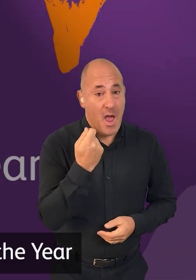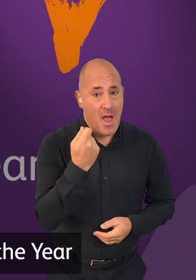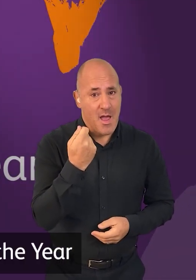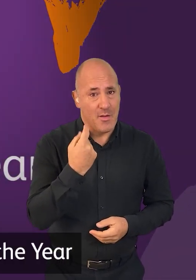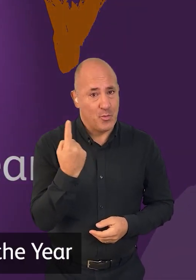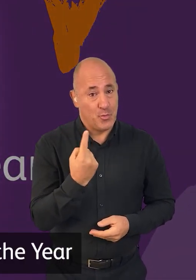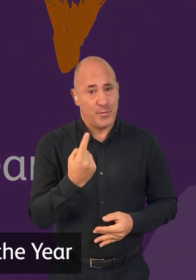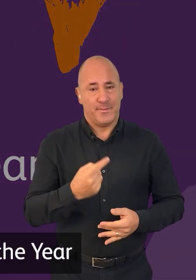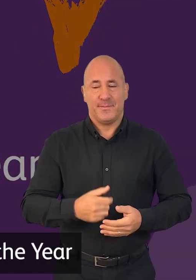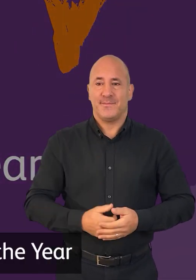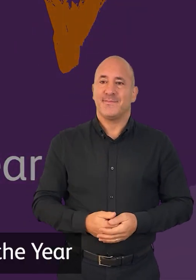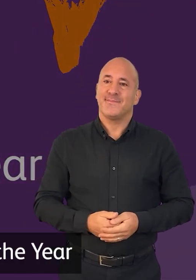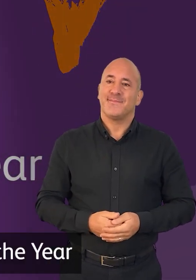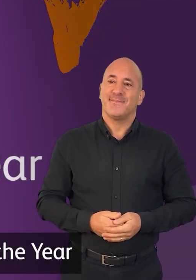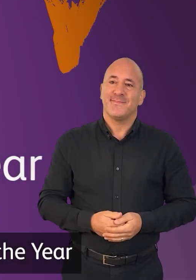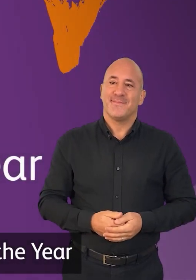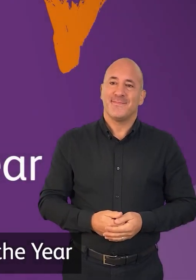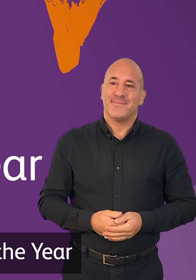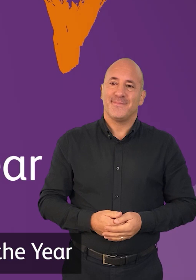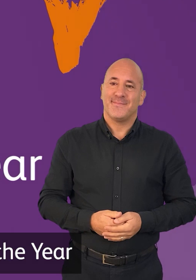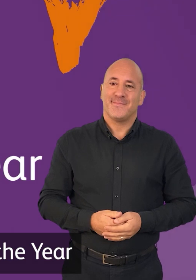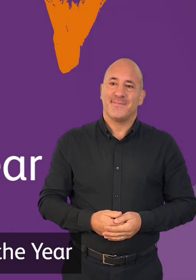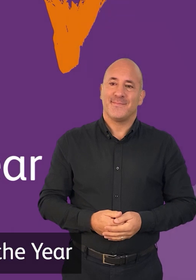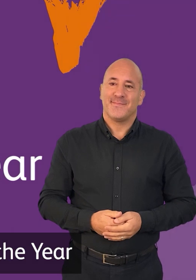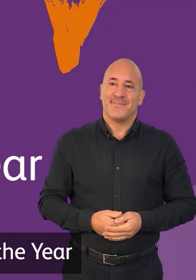And the winner of Campaigner of the Year